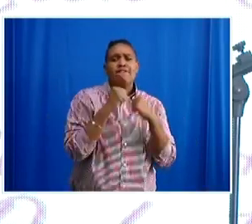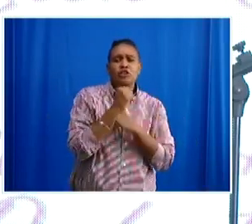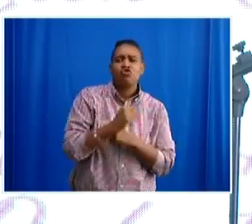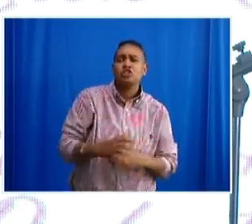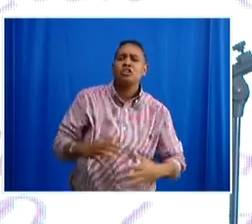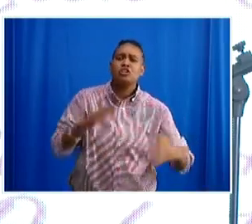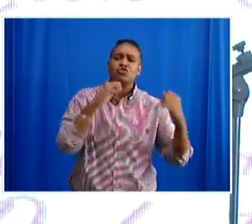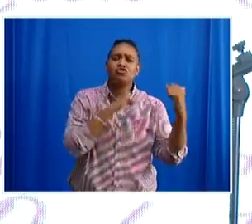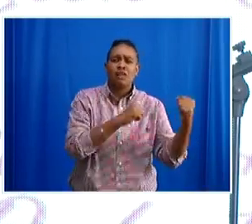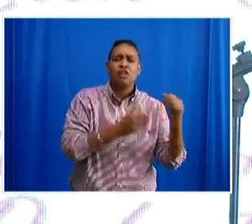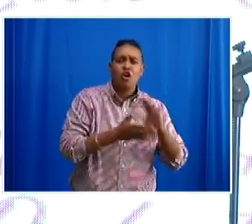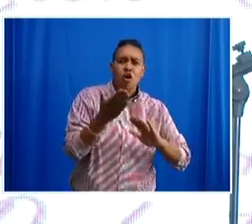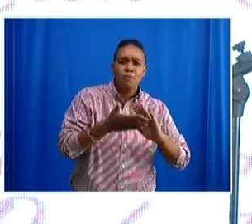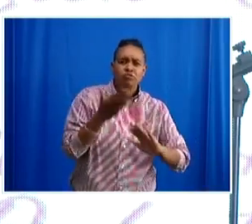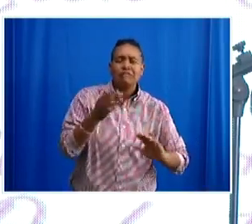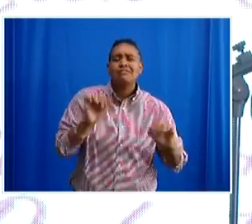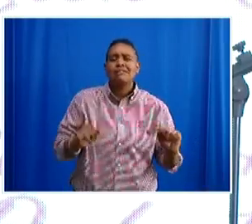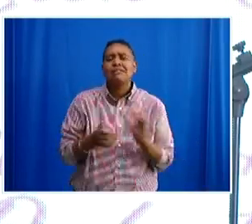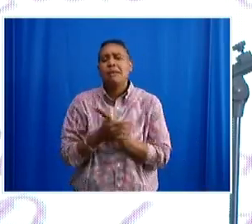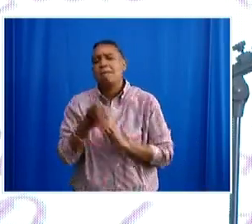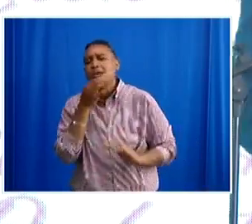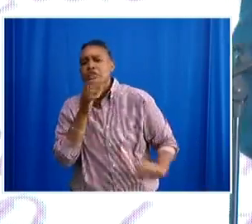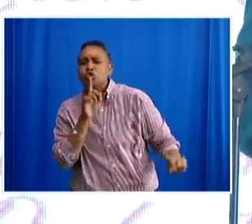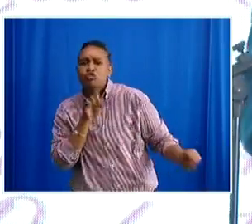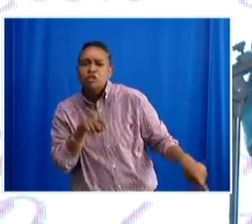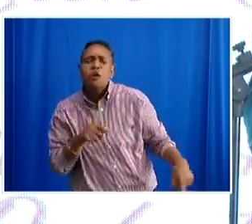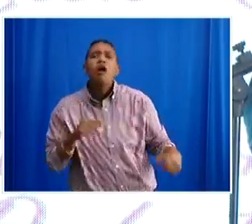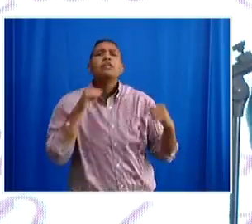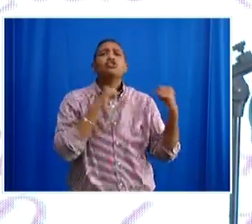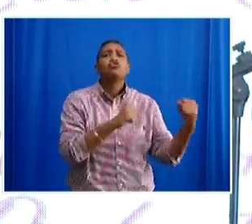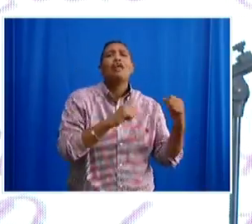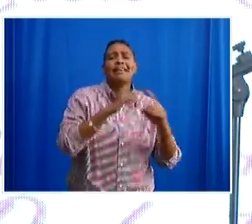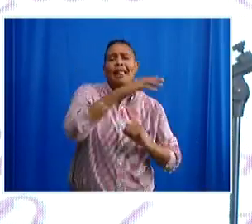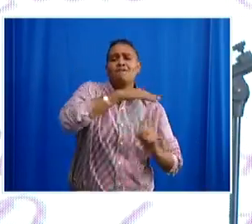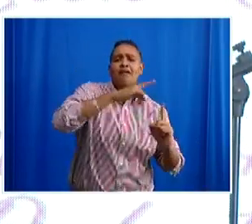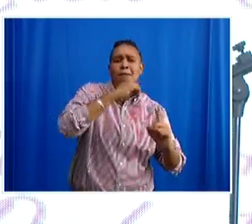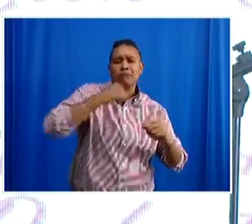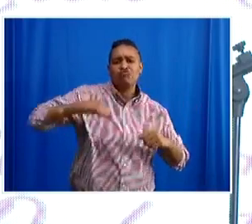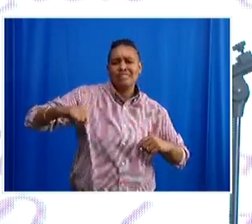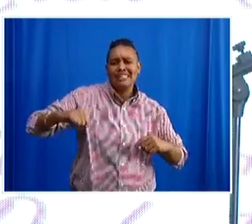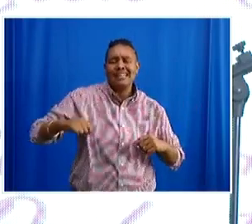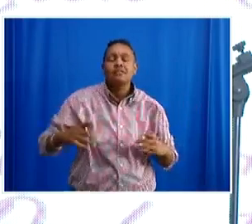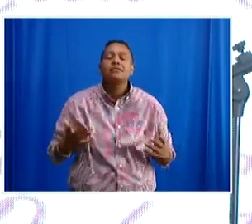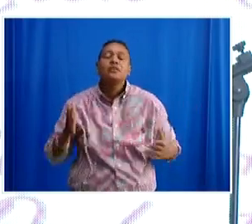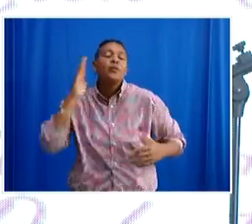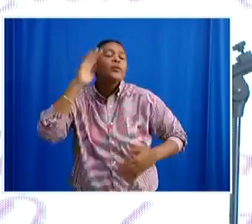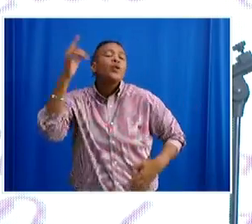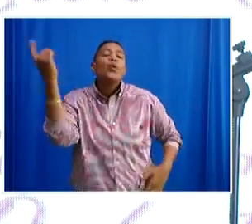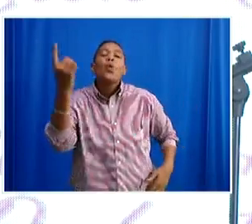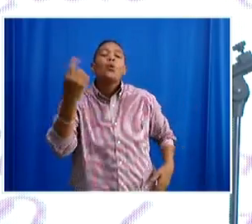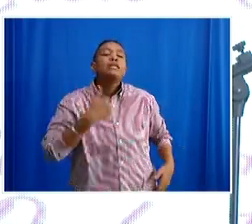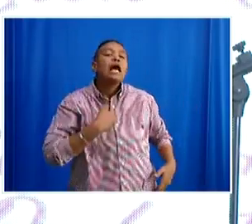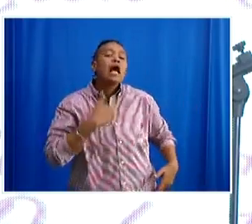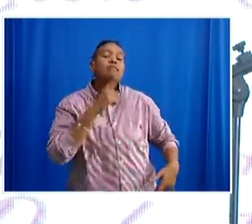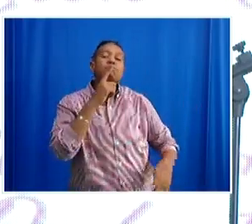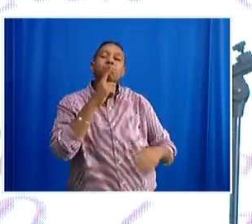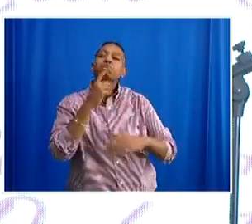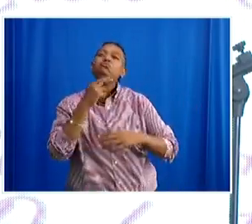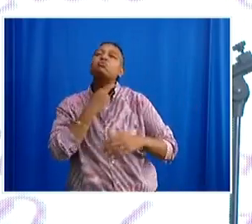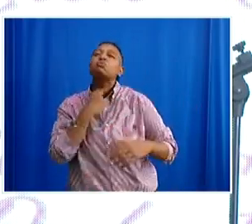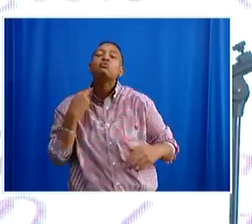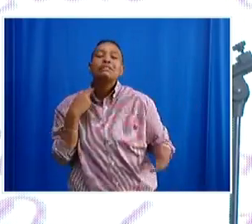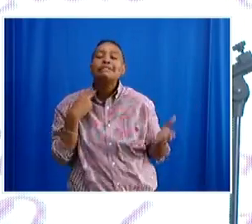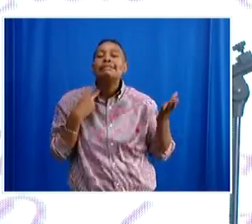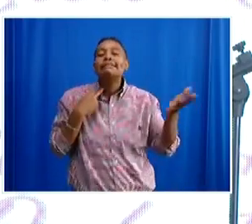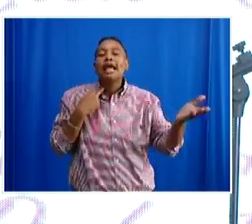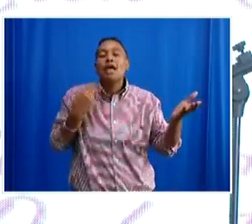the operational capacity to respond, and strengthen environmental resilience, there will always be a certain amount of risk that we